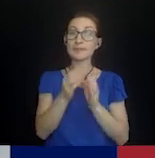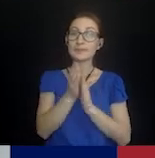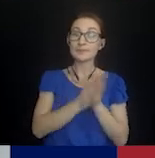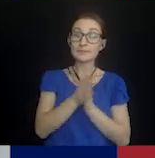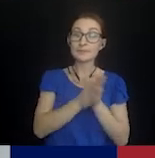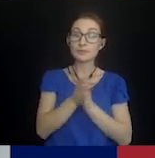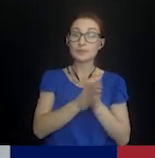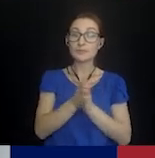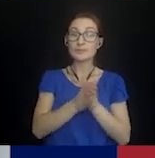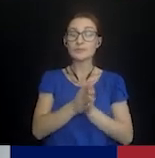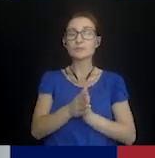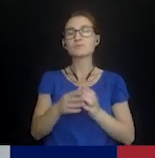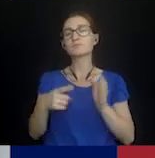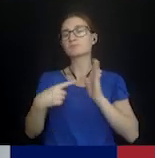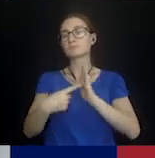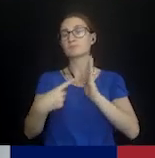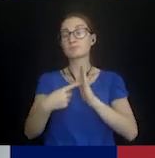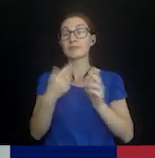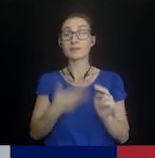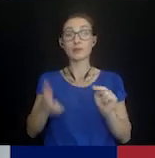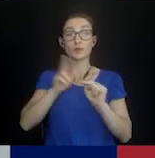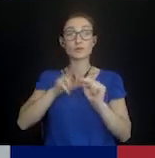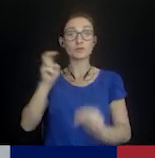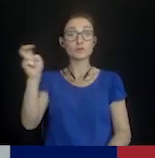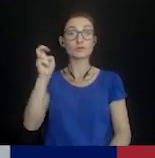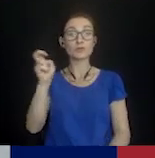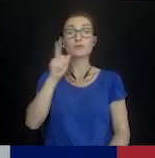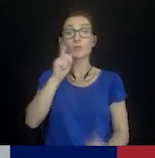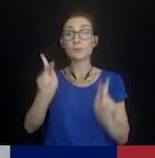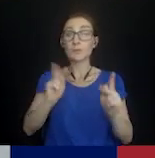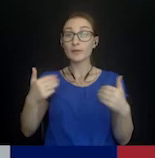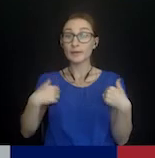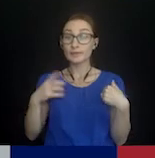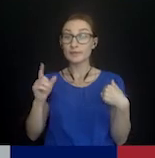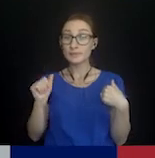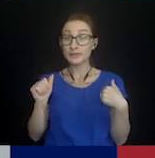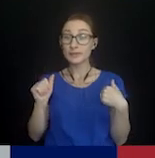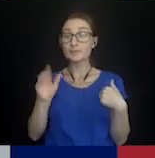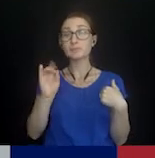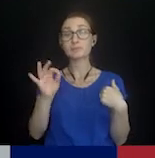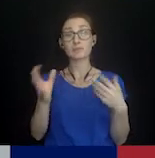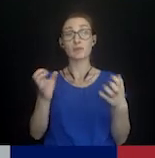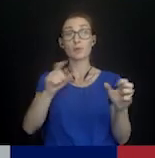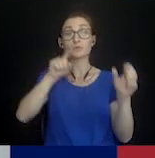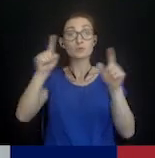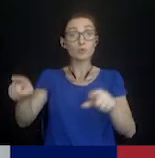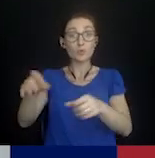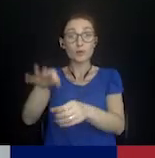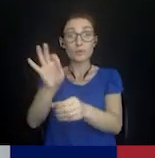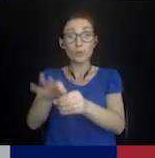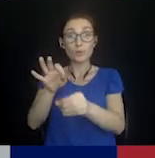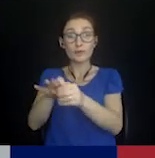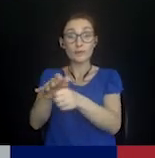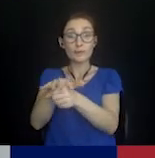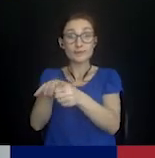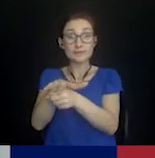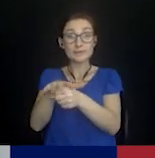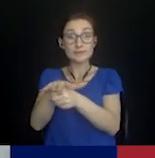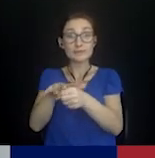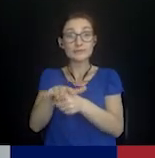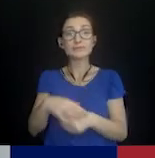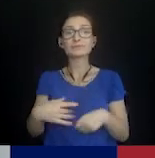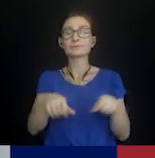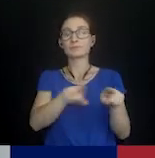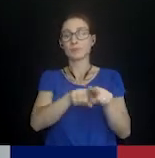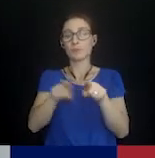initiatives such as trying to increase transportation for those people with disabilities that want to go to the polling places. And